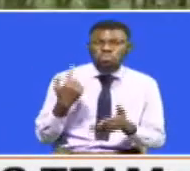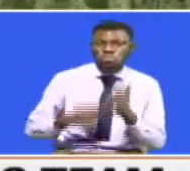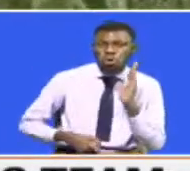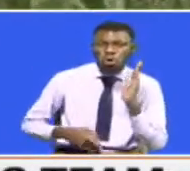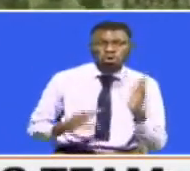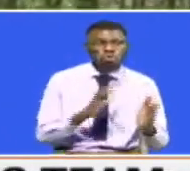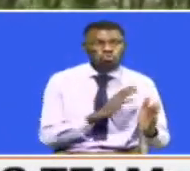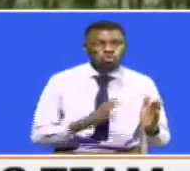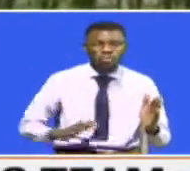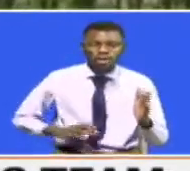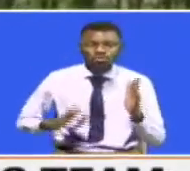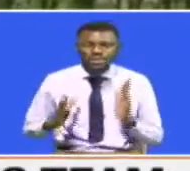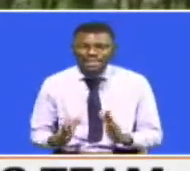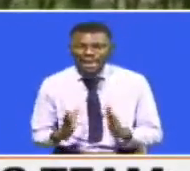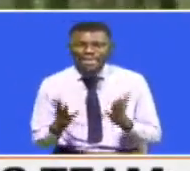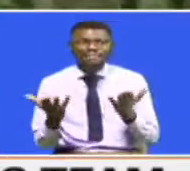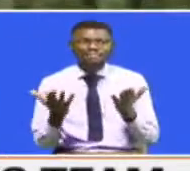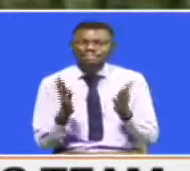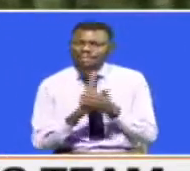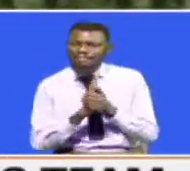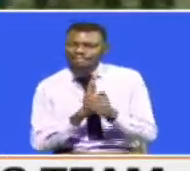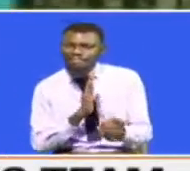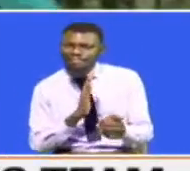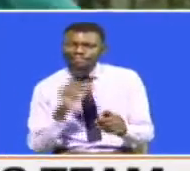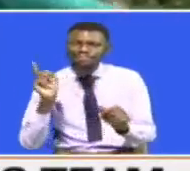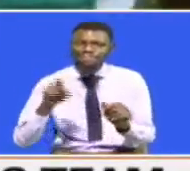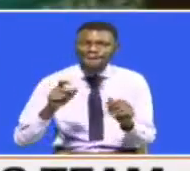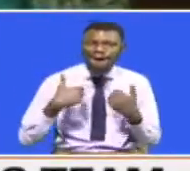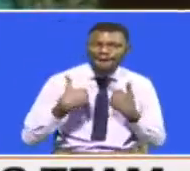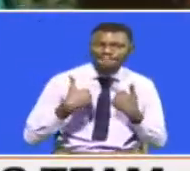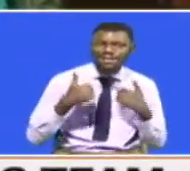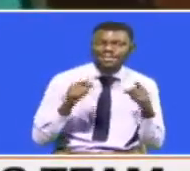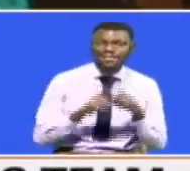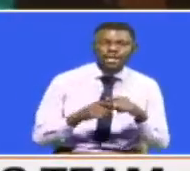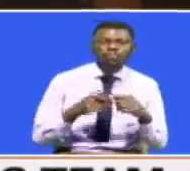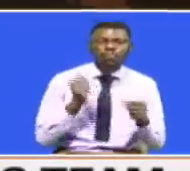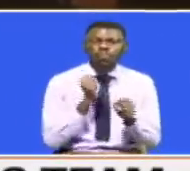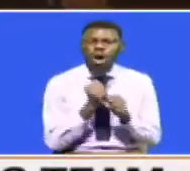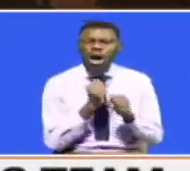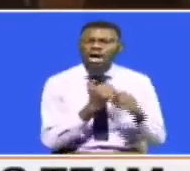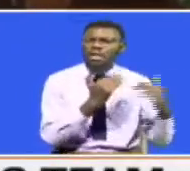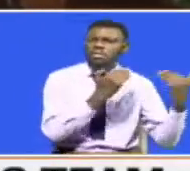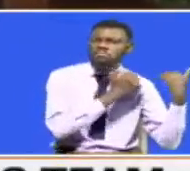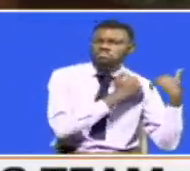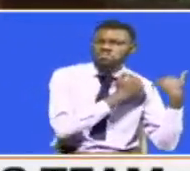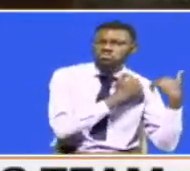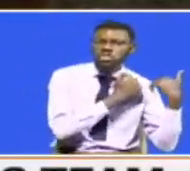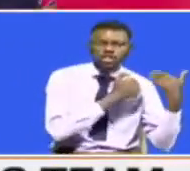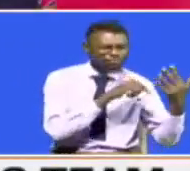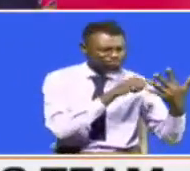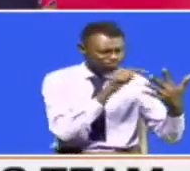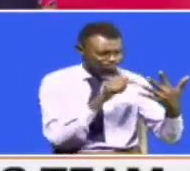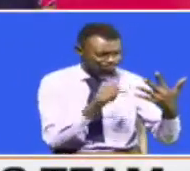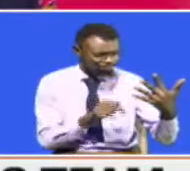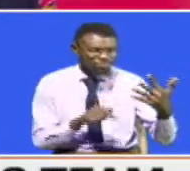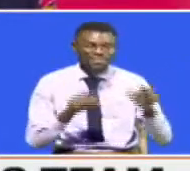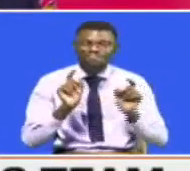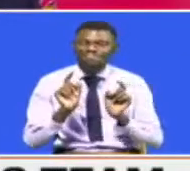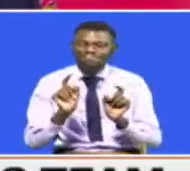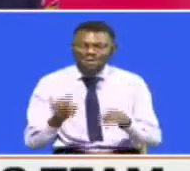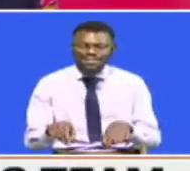commissioners to have a specific set of skills and their duties spelled out to avoid wrangles in and out of the commission. We are saying